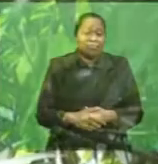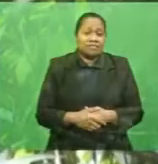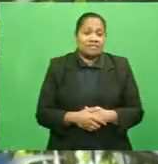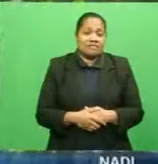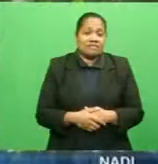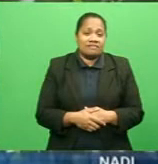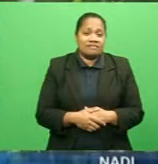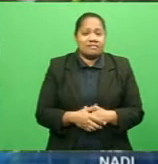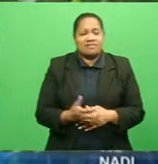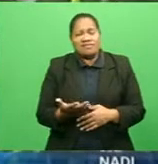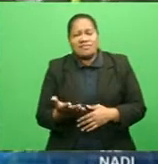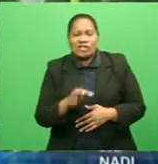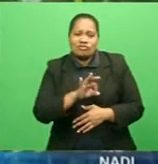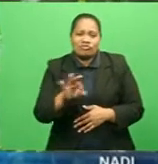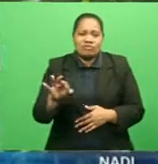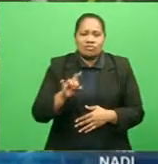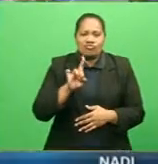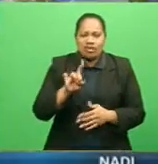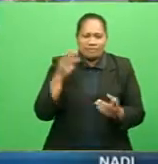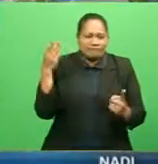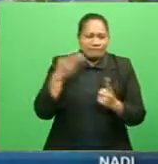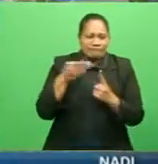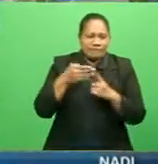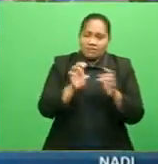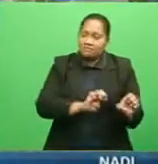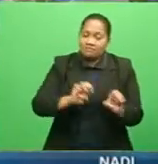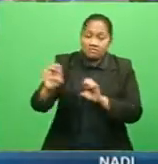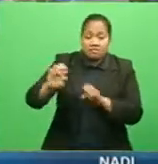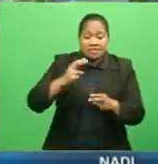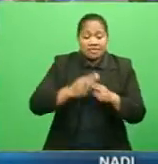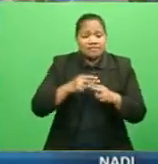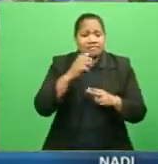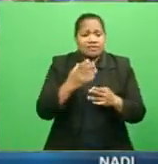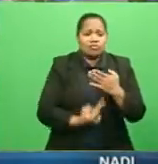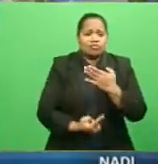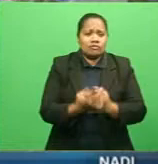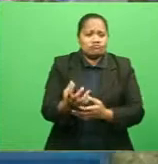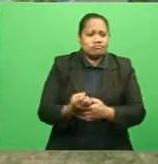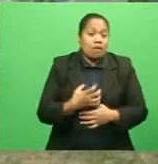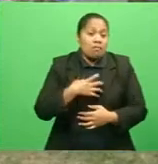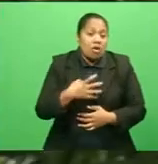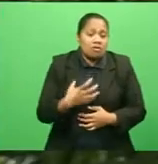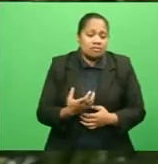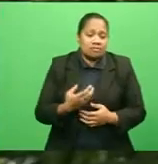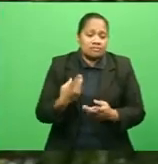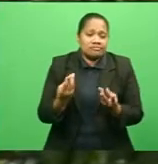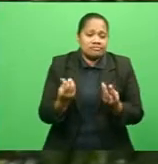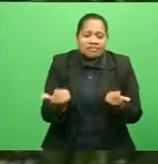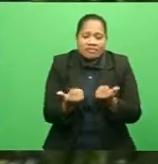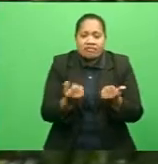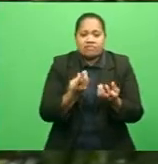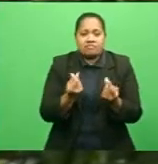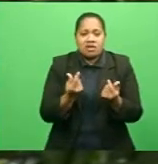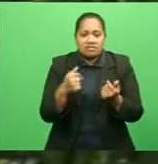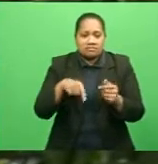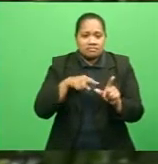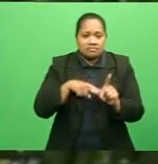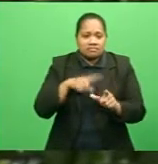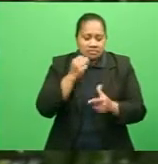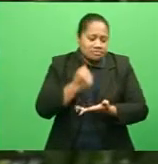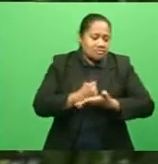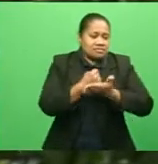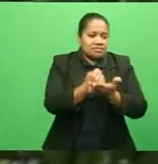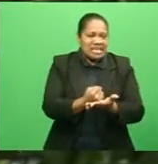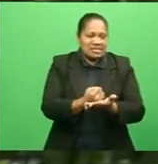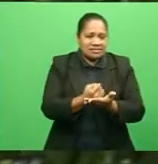It may not be one of the main exports, but farmers have earned more than enough money this year to assist them during this